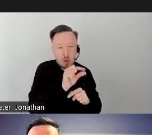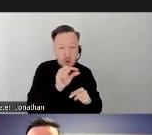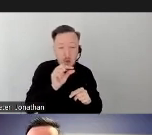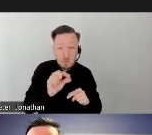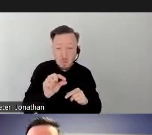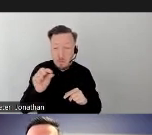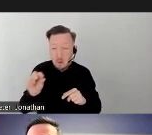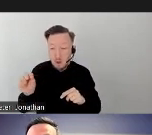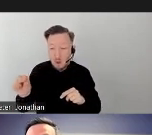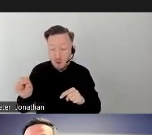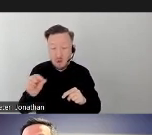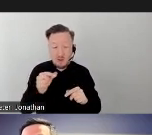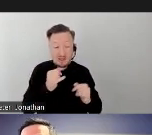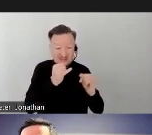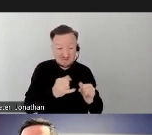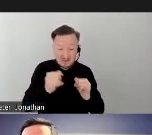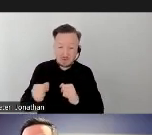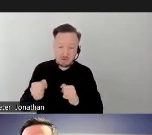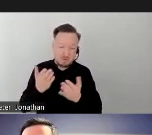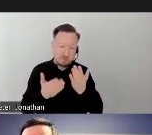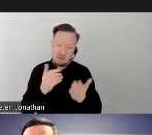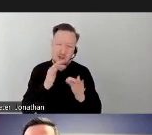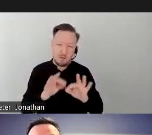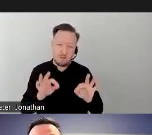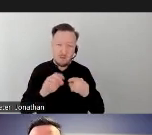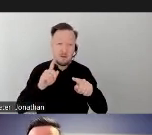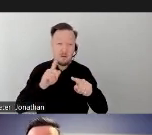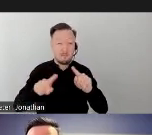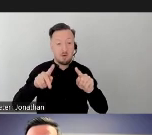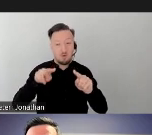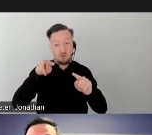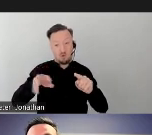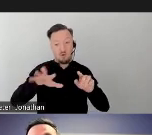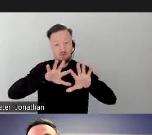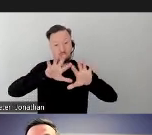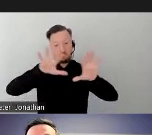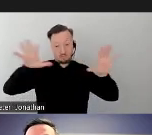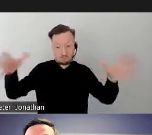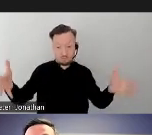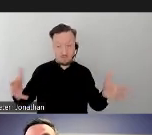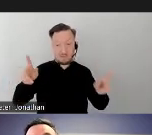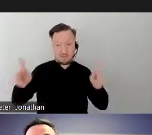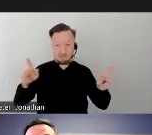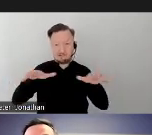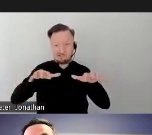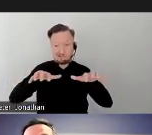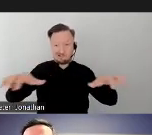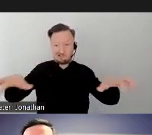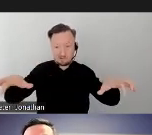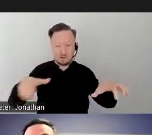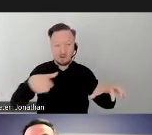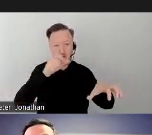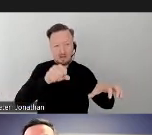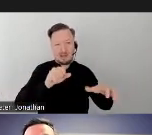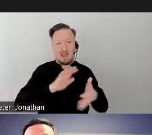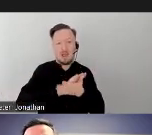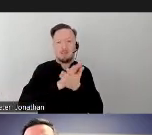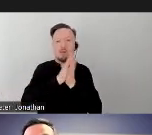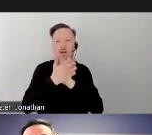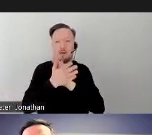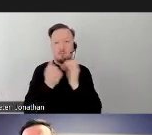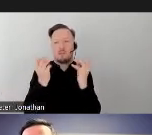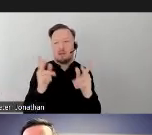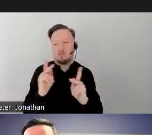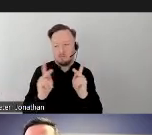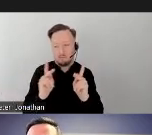be significant, but at a population level, when you look at millions of people, this leads to hundreds and thousands of new cases of